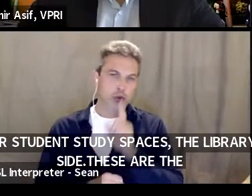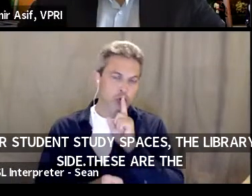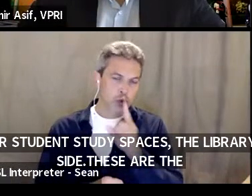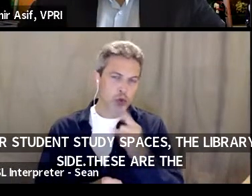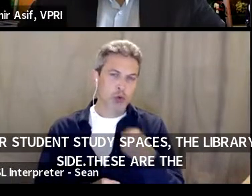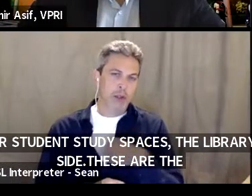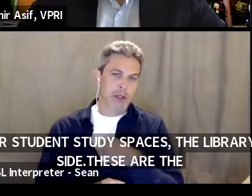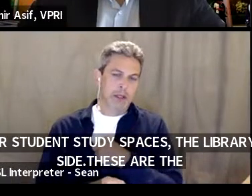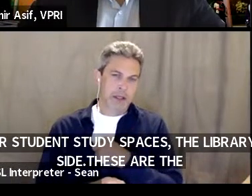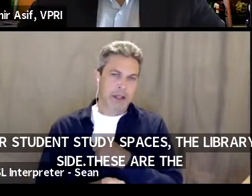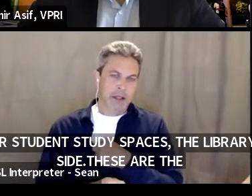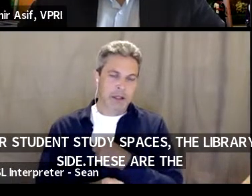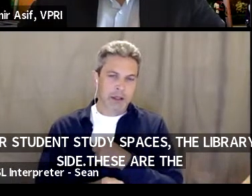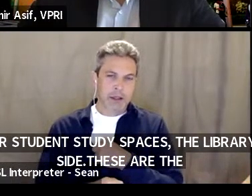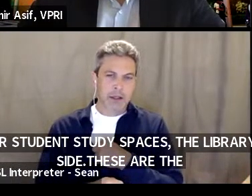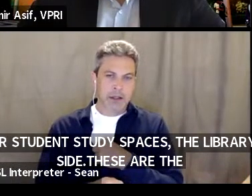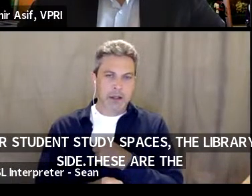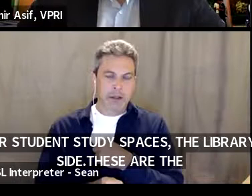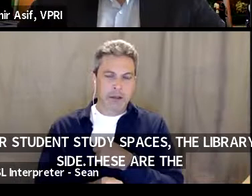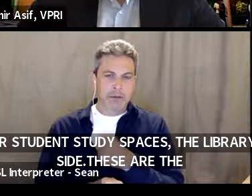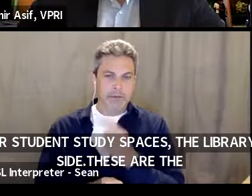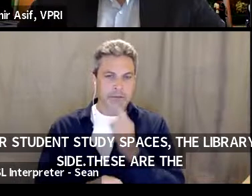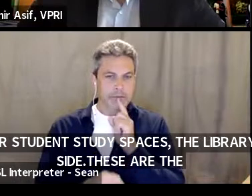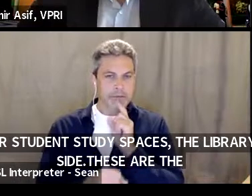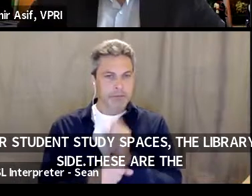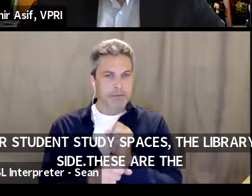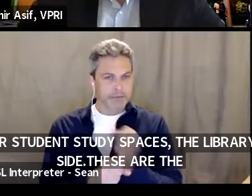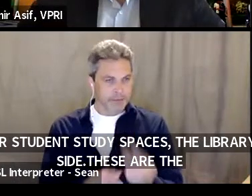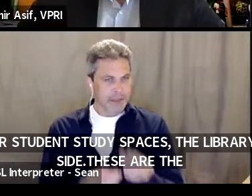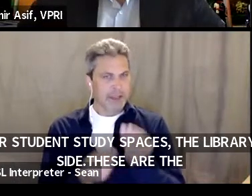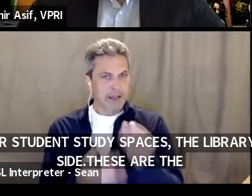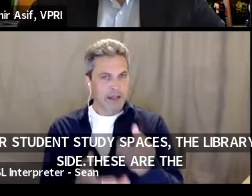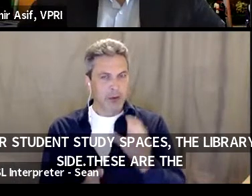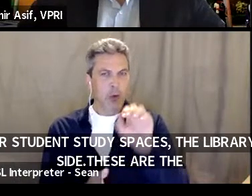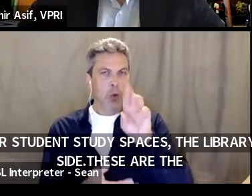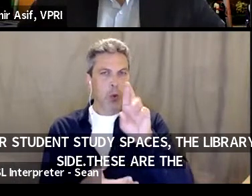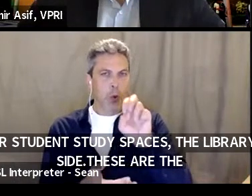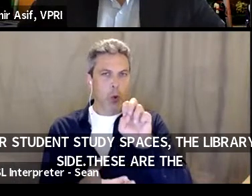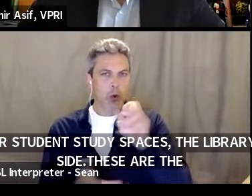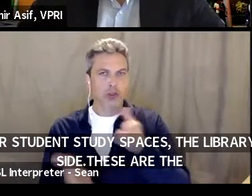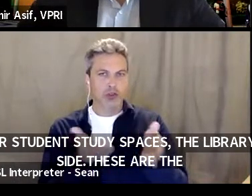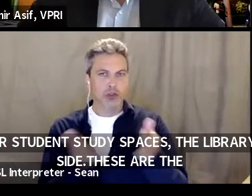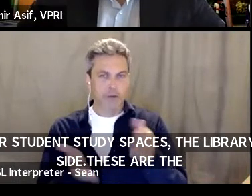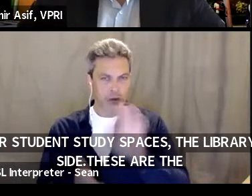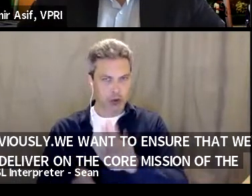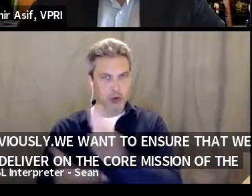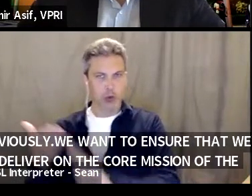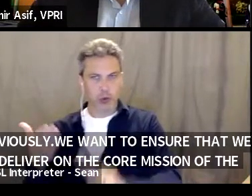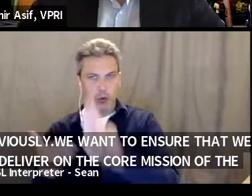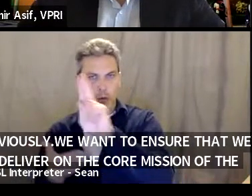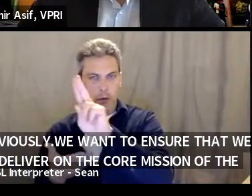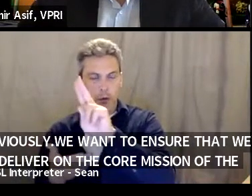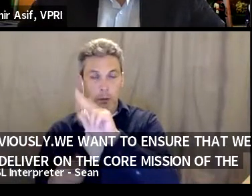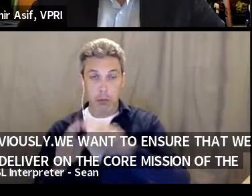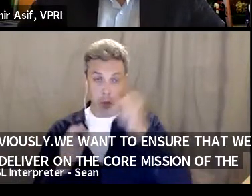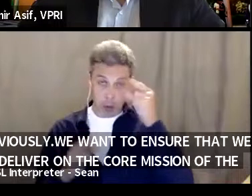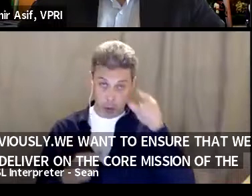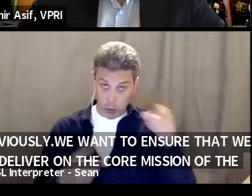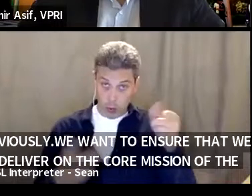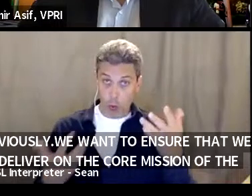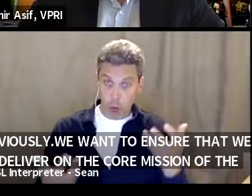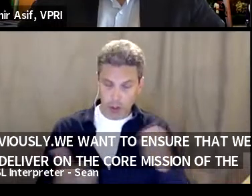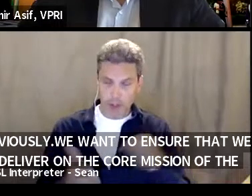deliver on the core mission of the universities. We do need to have the application and the